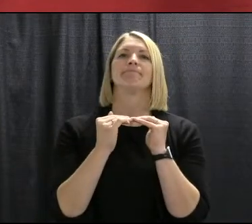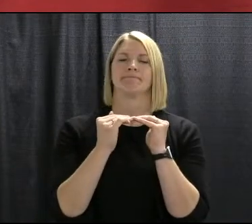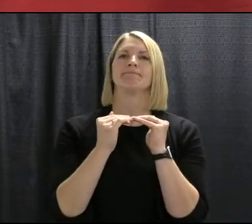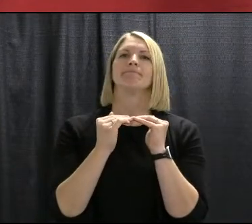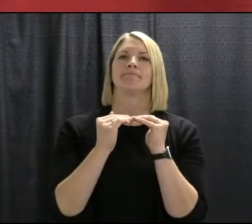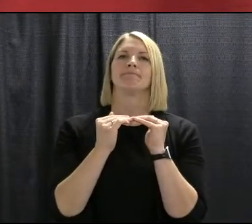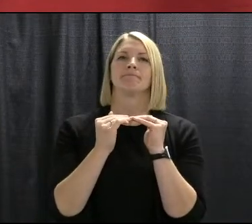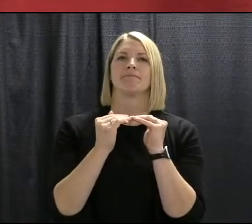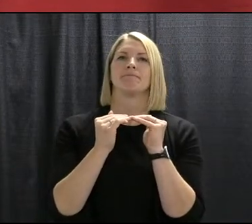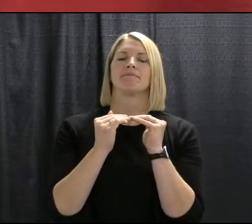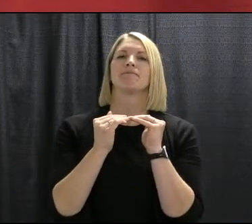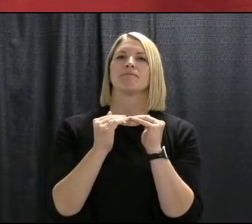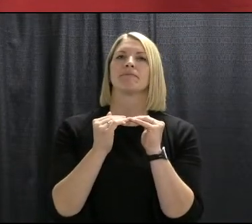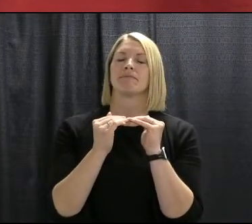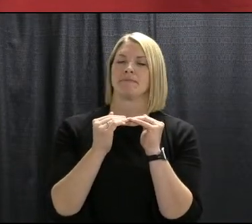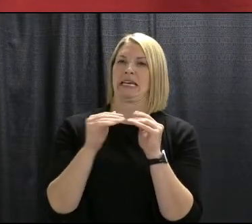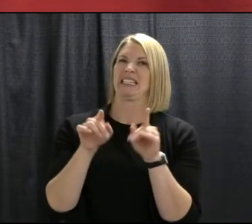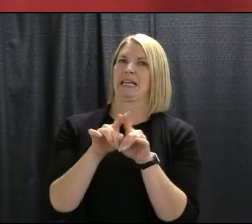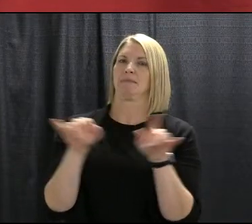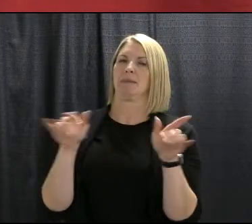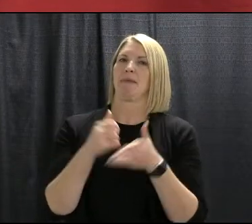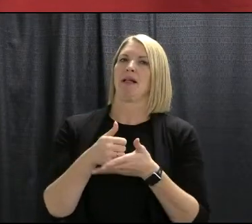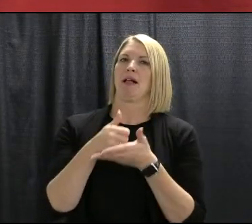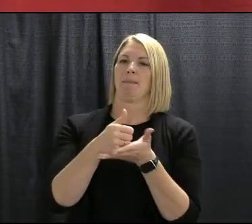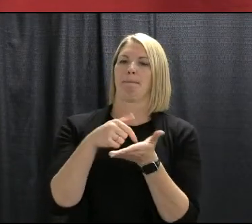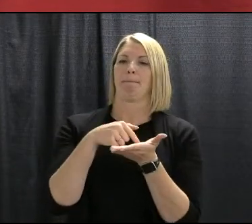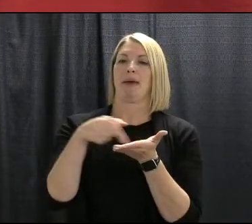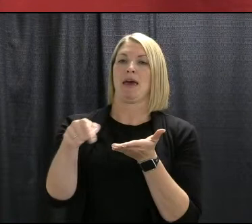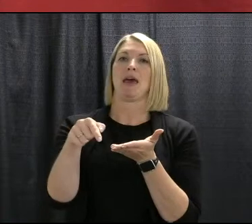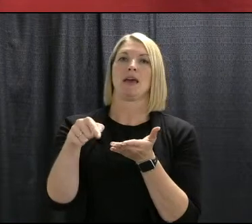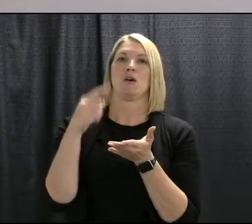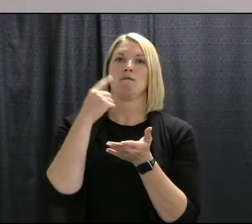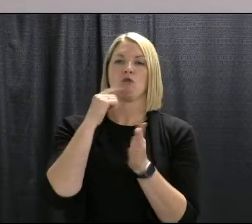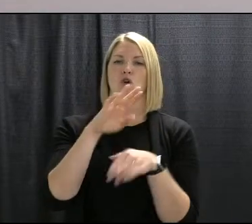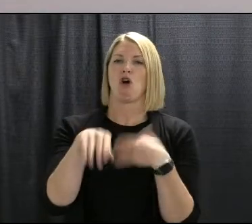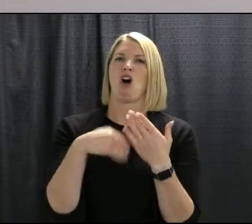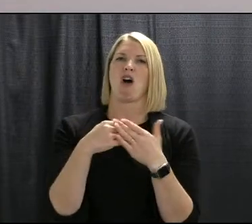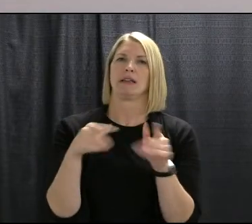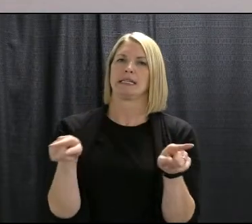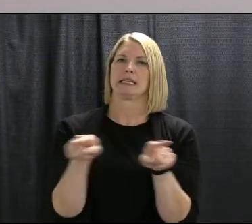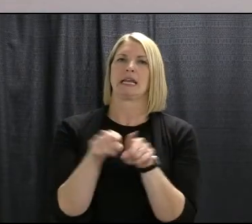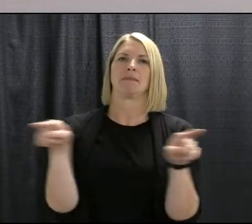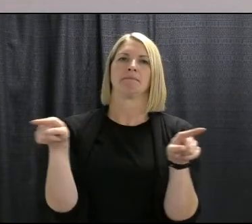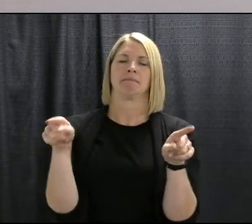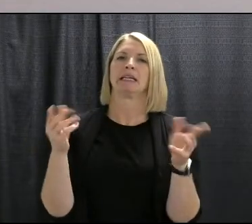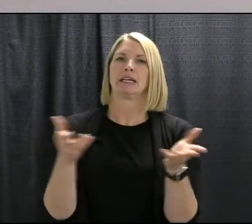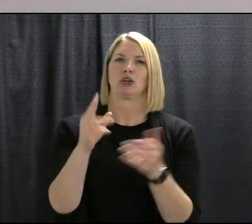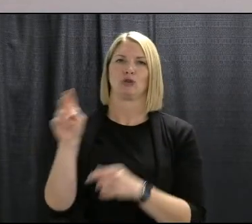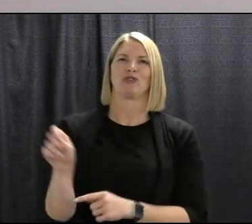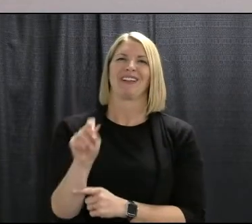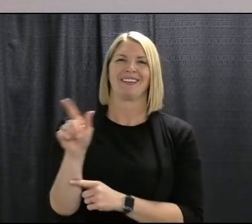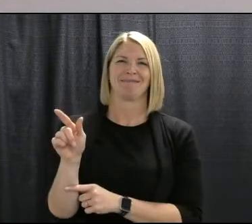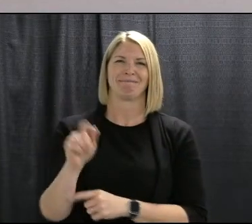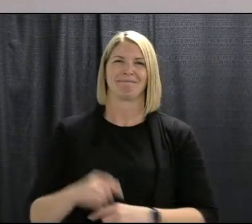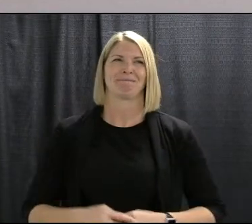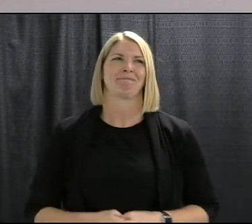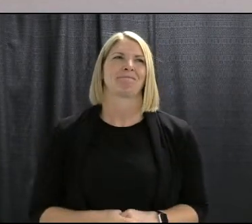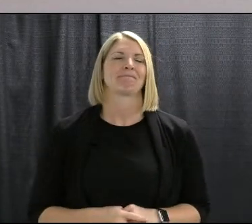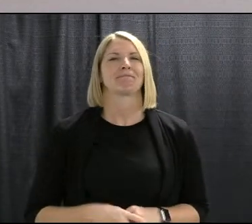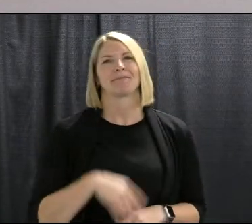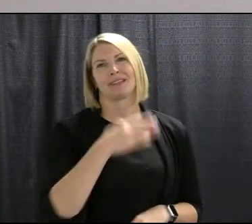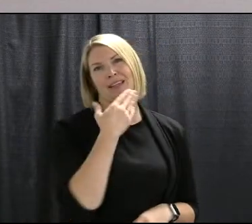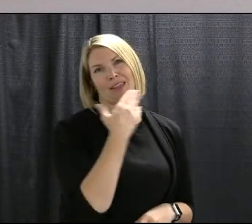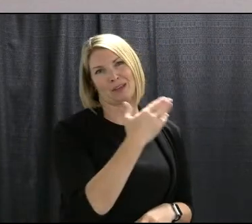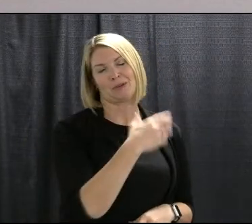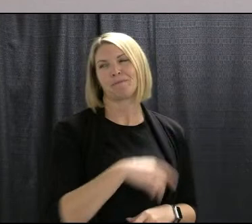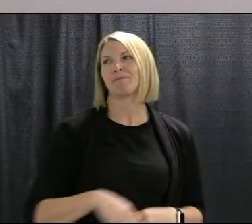towards helping address the gender wage gap in Newfoundland and Labrador. Thank you, Minister. Thank you. Minister? Thank you very much,